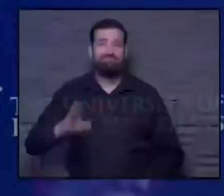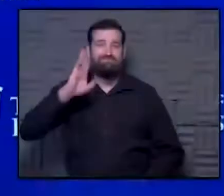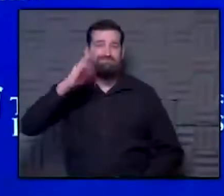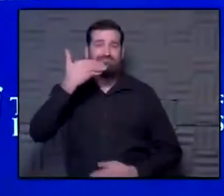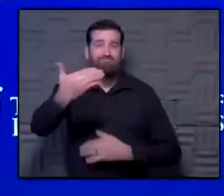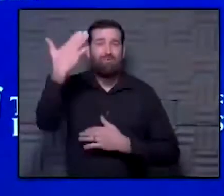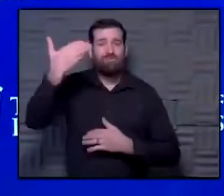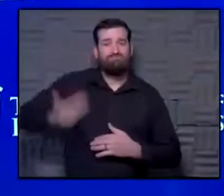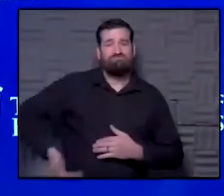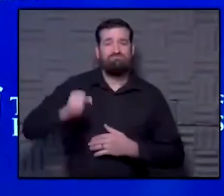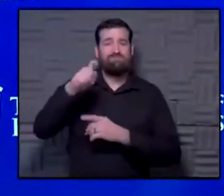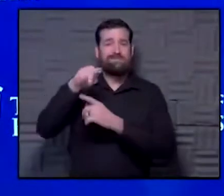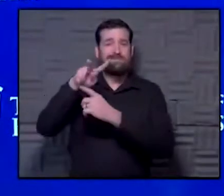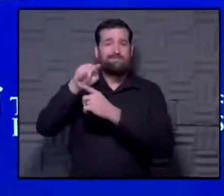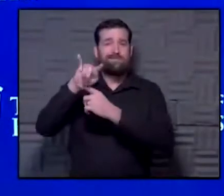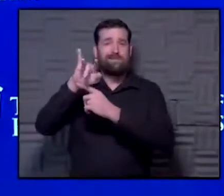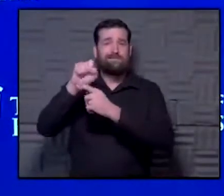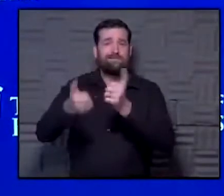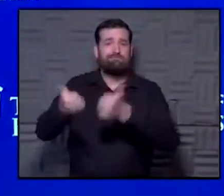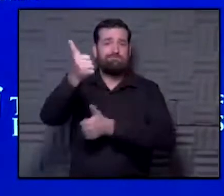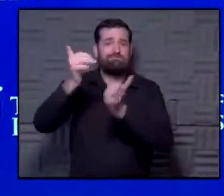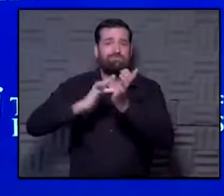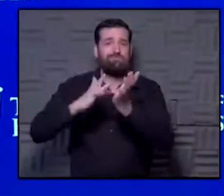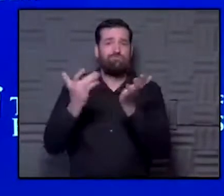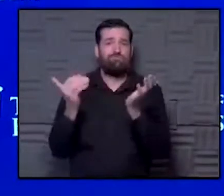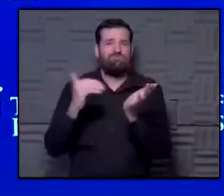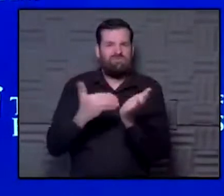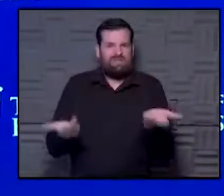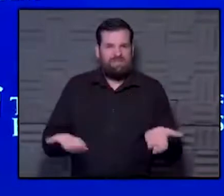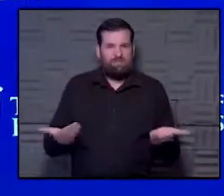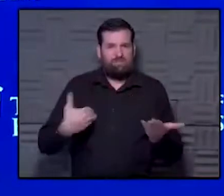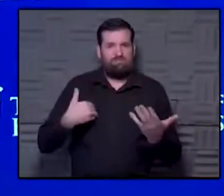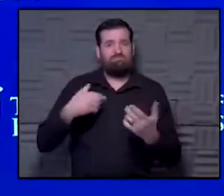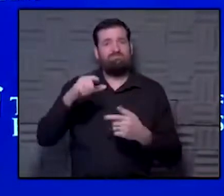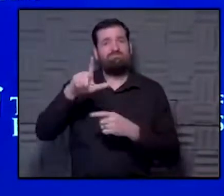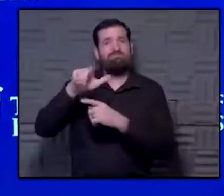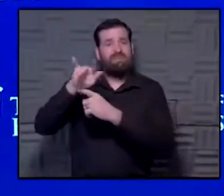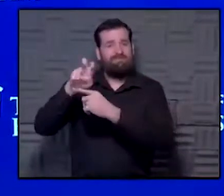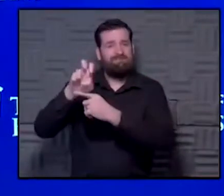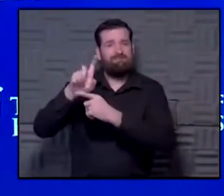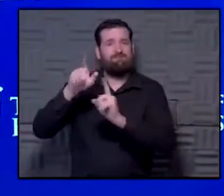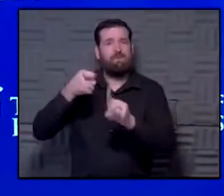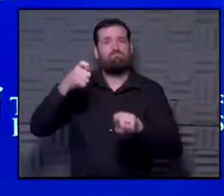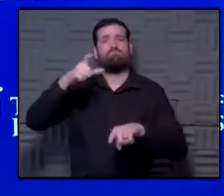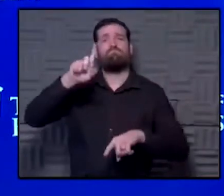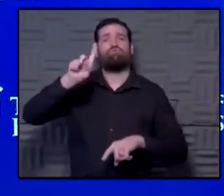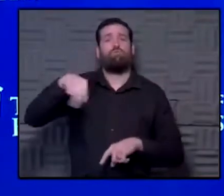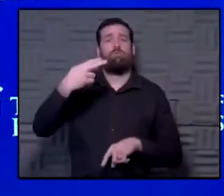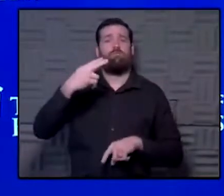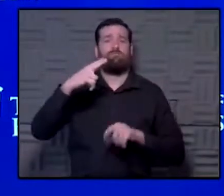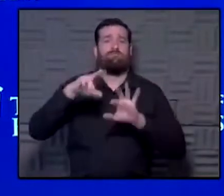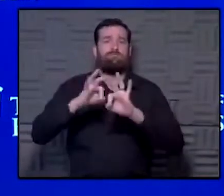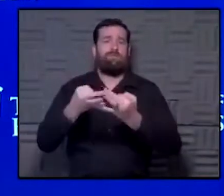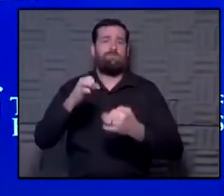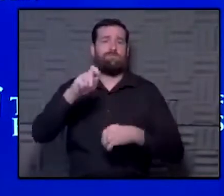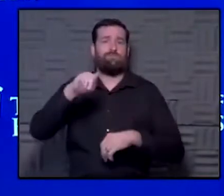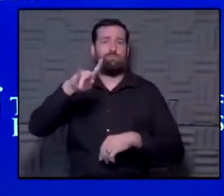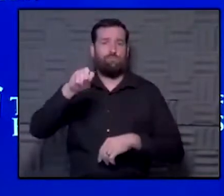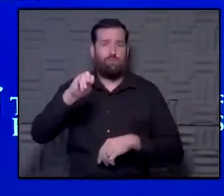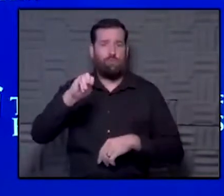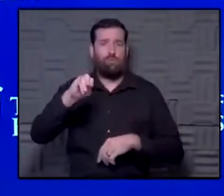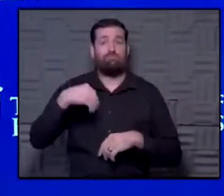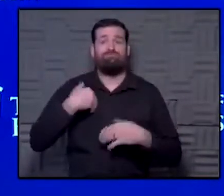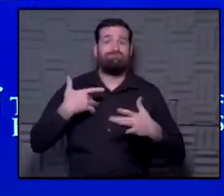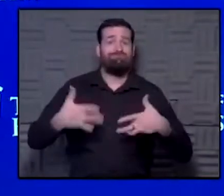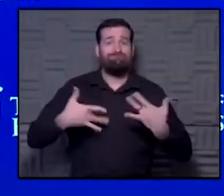Hey, good morning. This is Steve Stites, Chief Medical Officer here at the University of Kansas Health System, broadcasting live with you from the Dulles Simons Family Studio. Delighted to be back